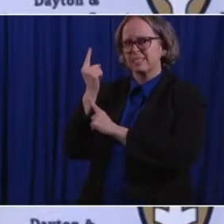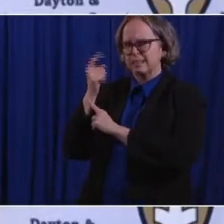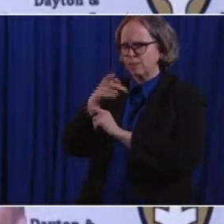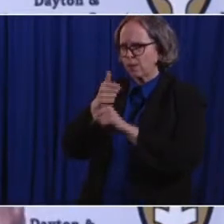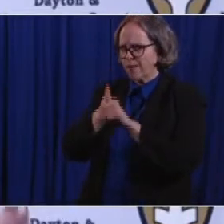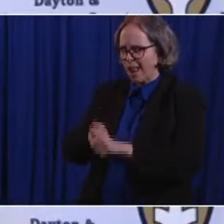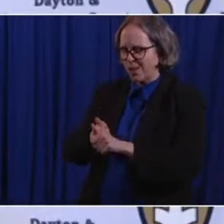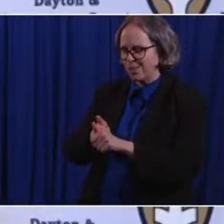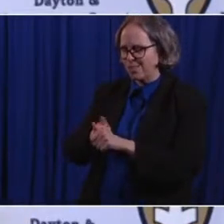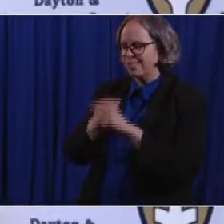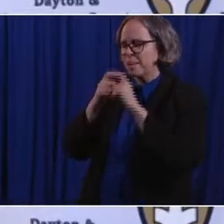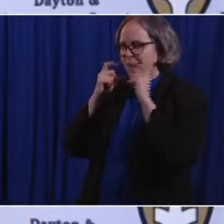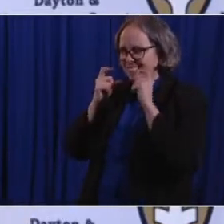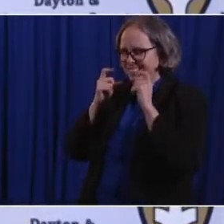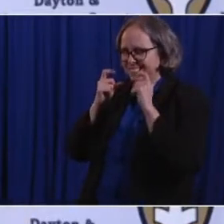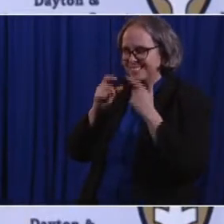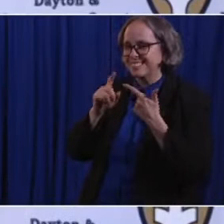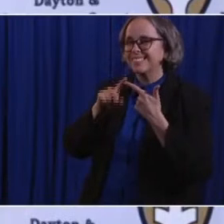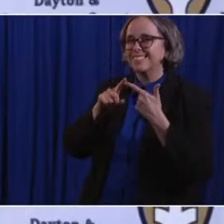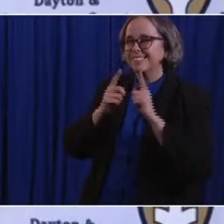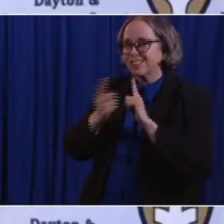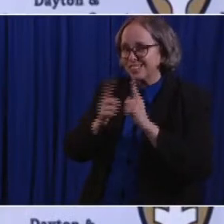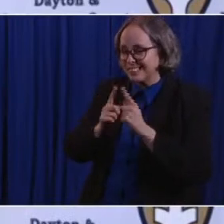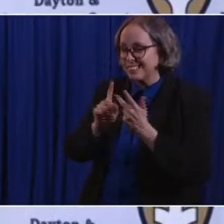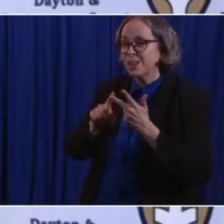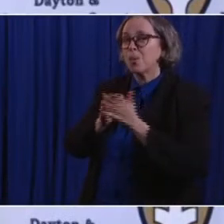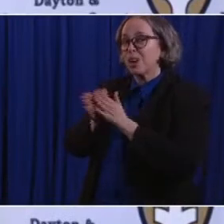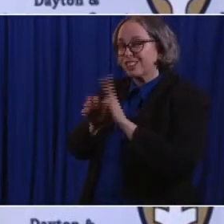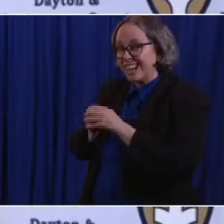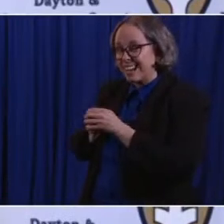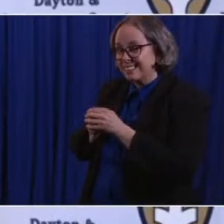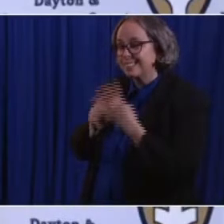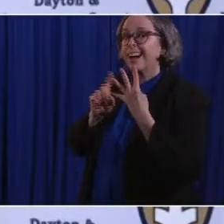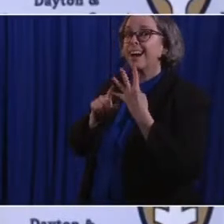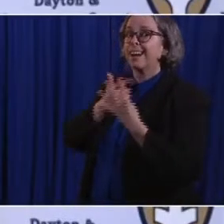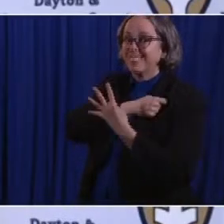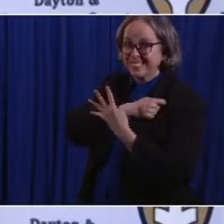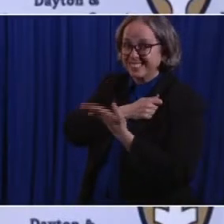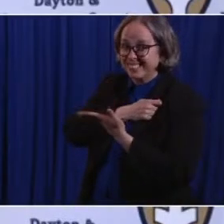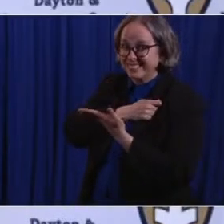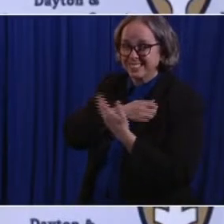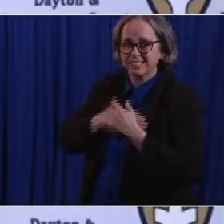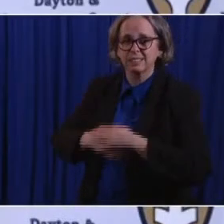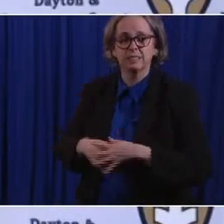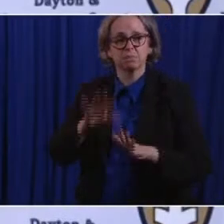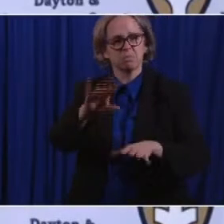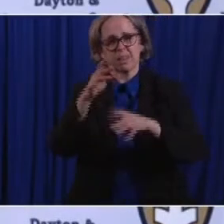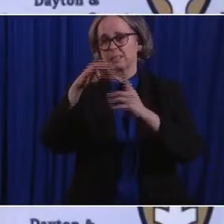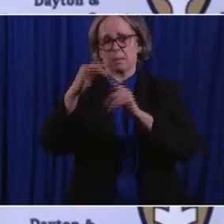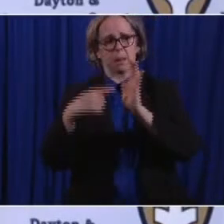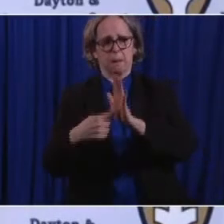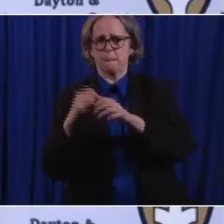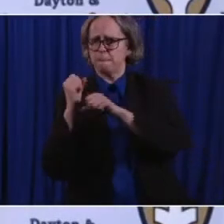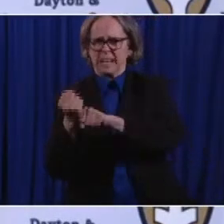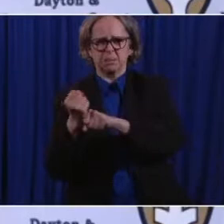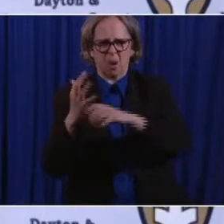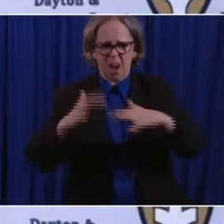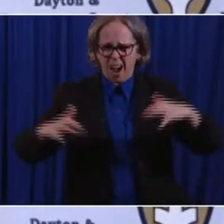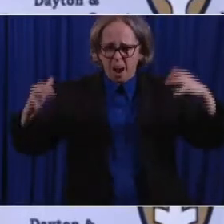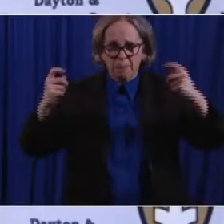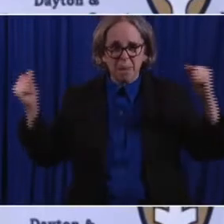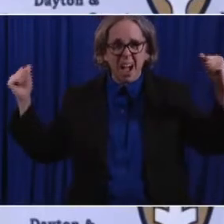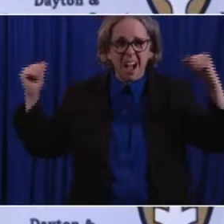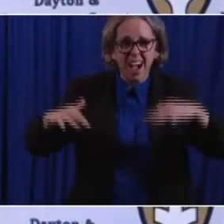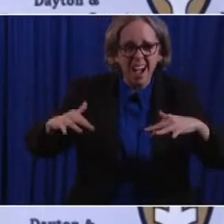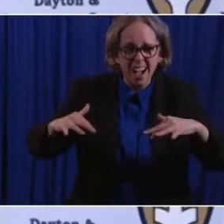be fans, Great American Ballpark today. Fans going to be there.